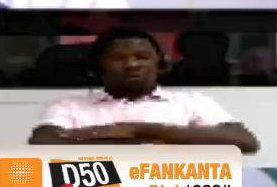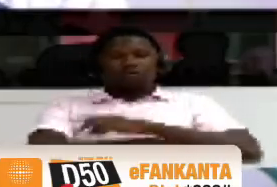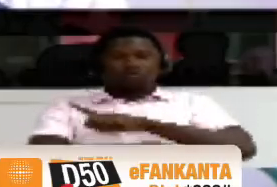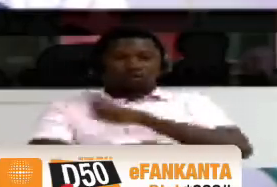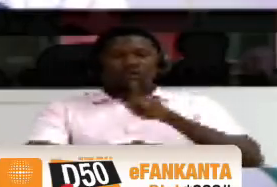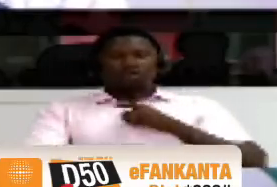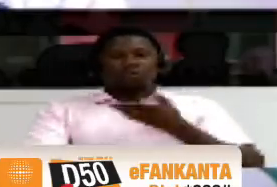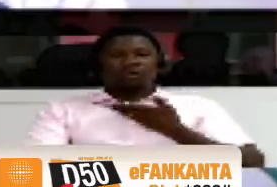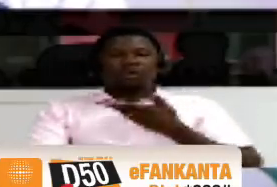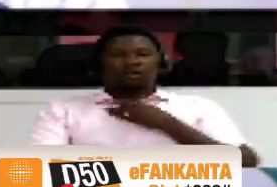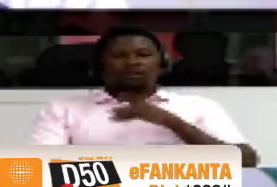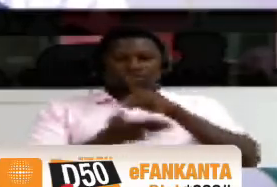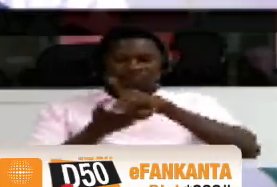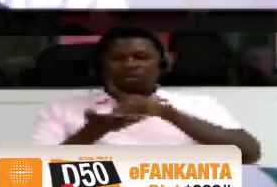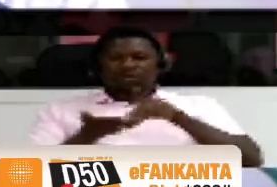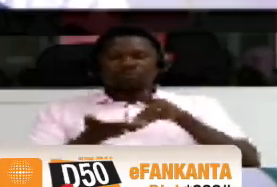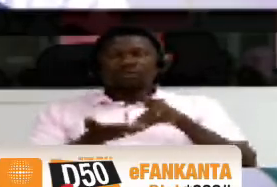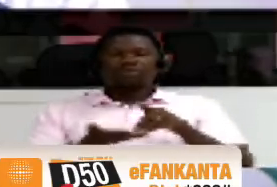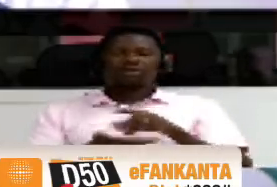do have policies.